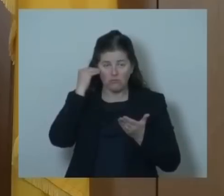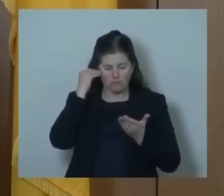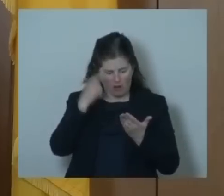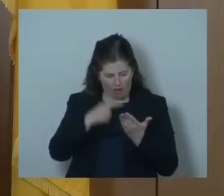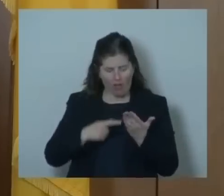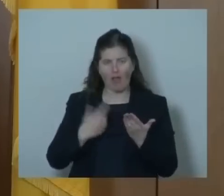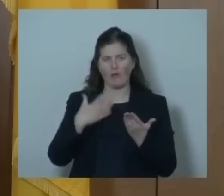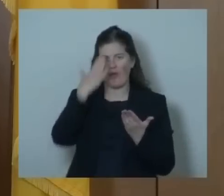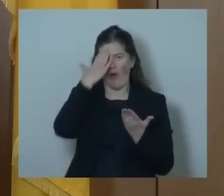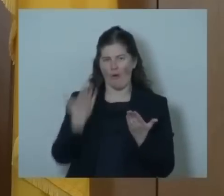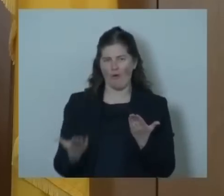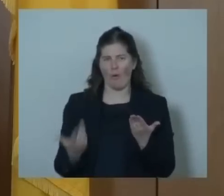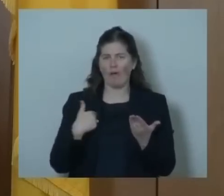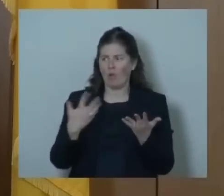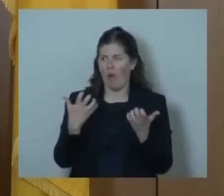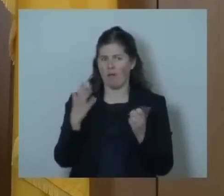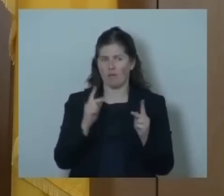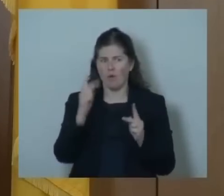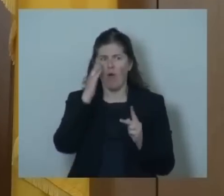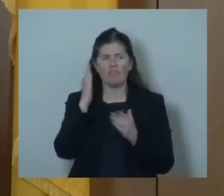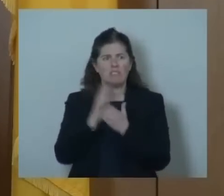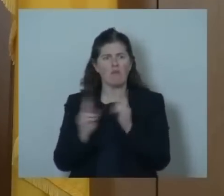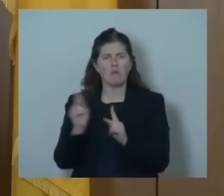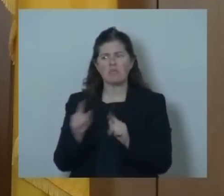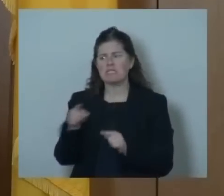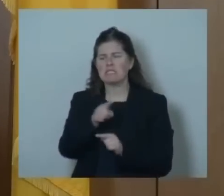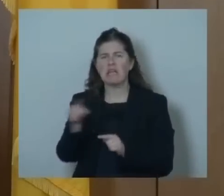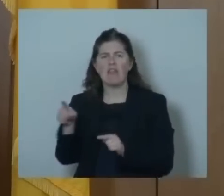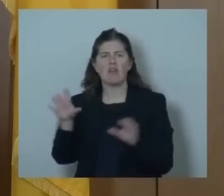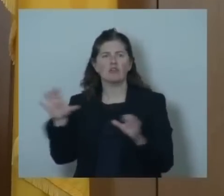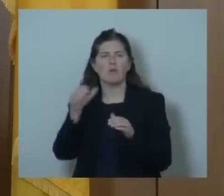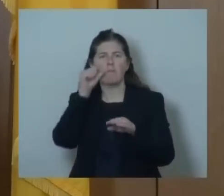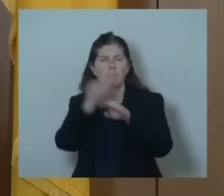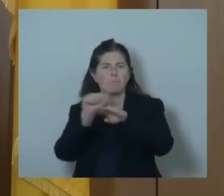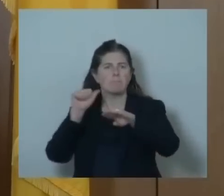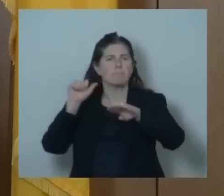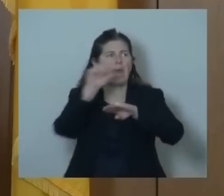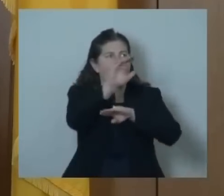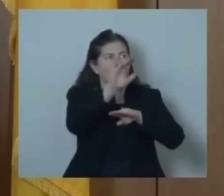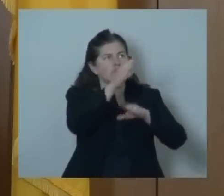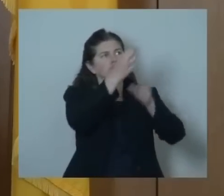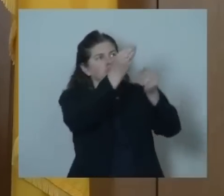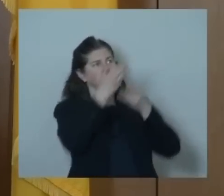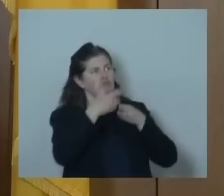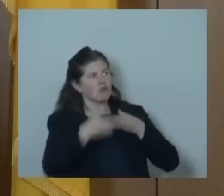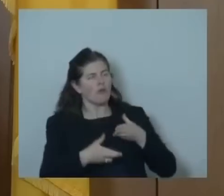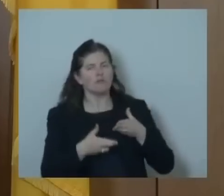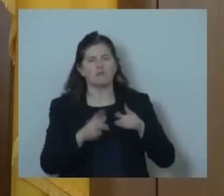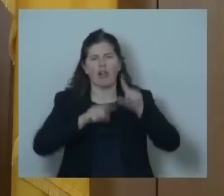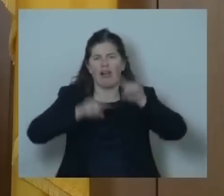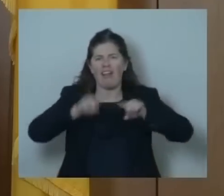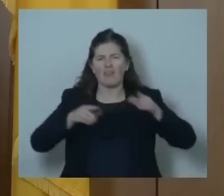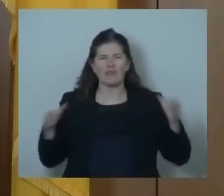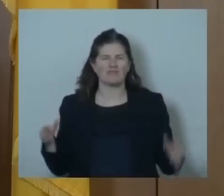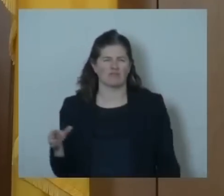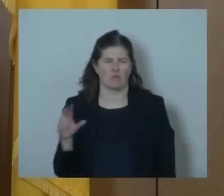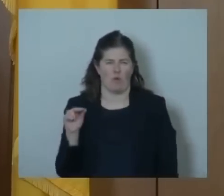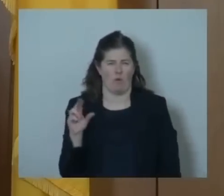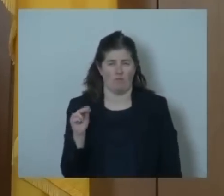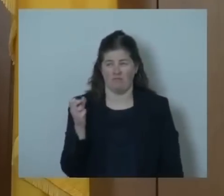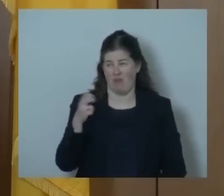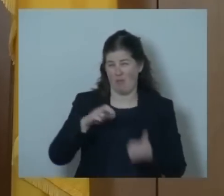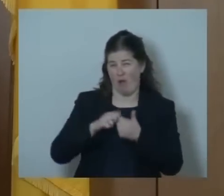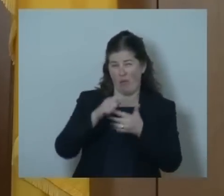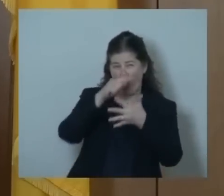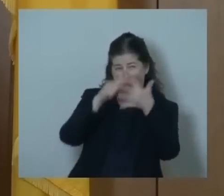know. We've got folks who are saying that they're going to do it in mail order in any number of ways. You know, here's the problem with